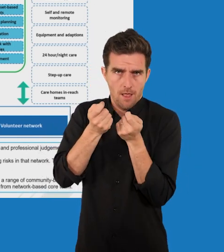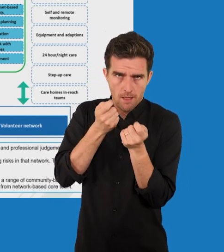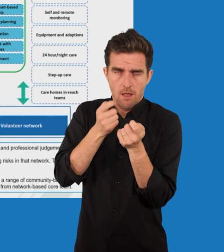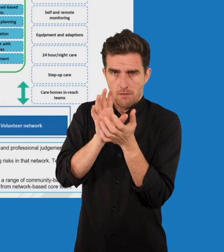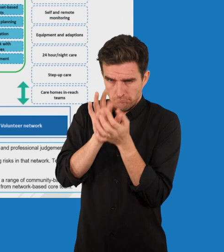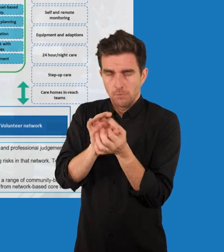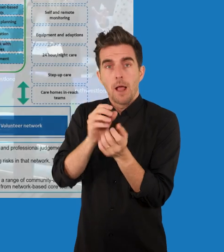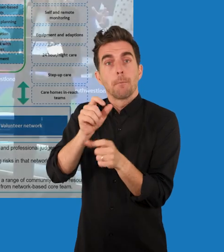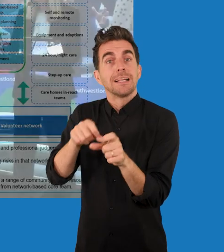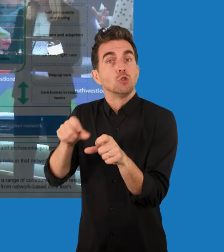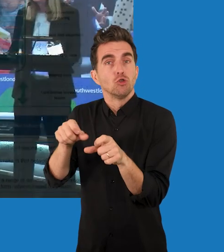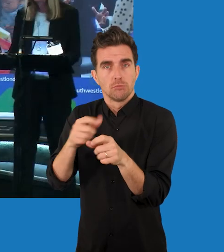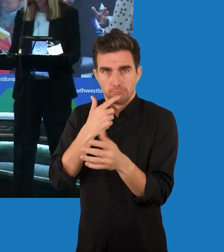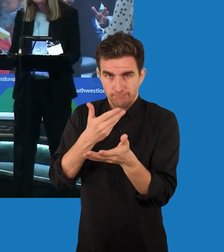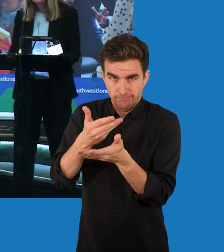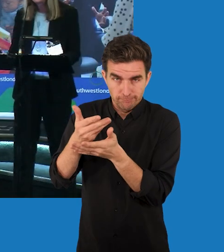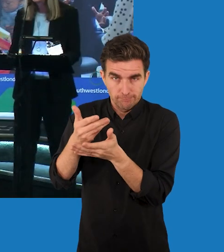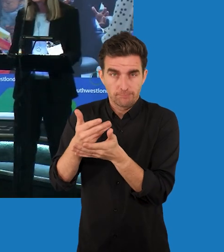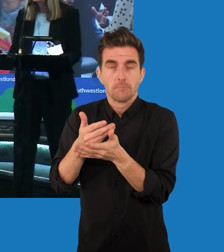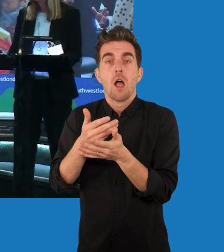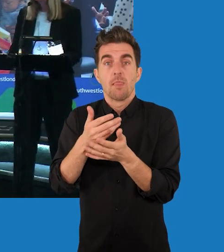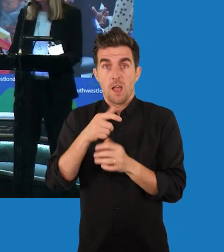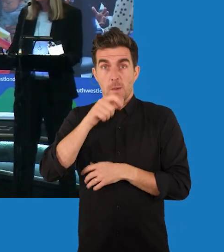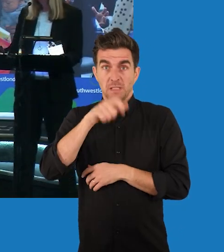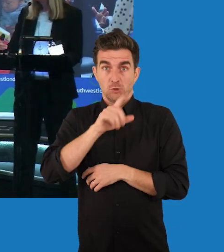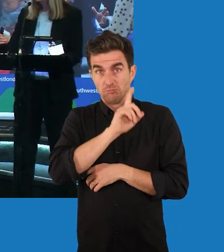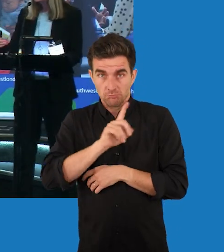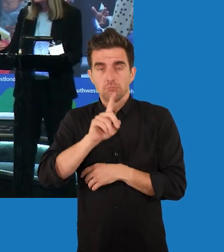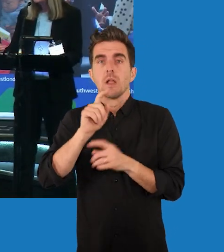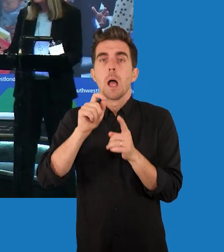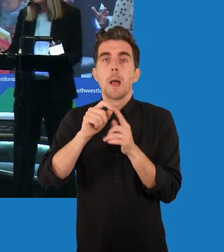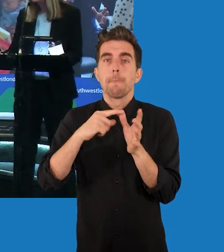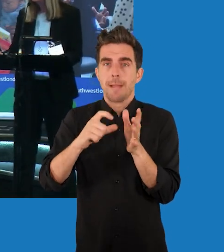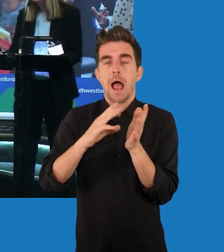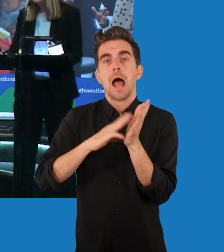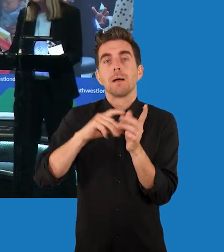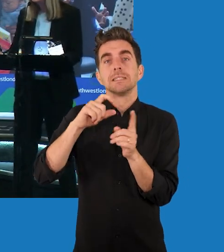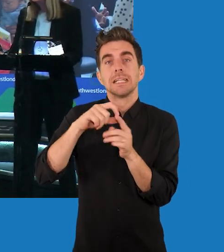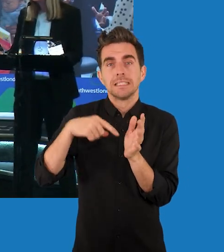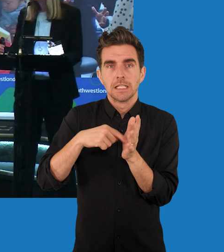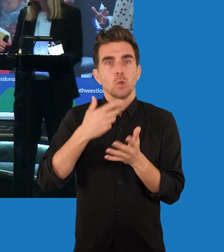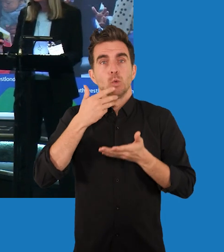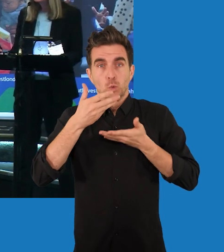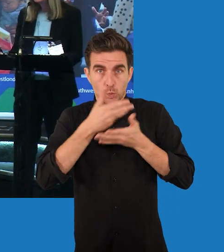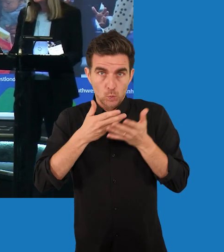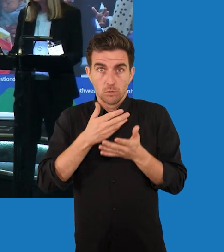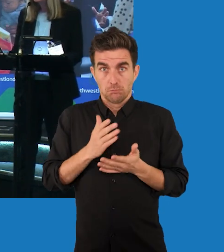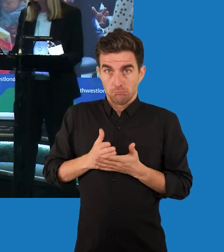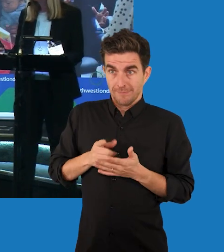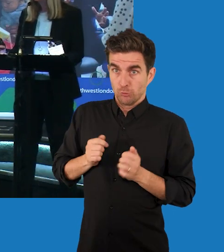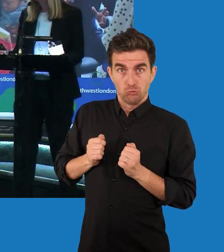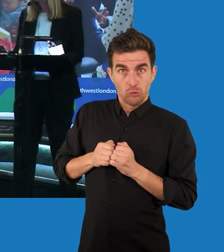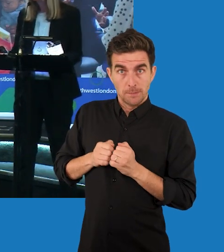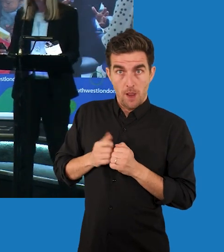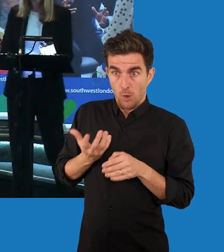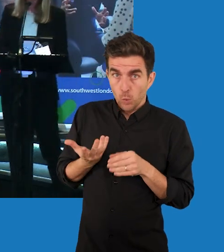care coordinators who work directly with our patients. So a patient is brought to a PAC MDT, a discussion is had,